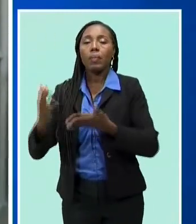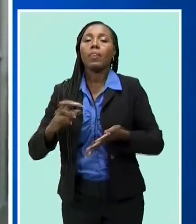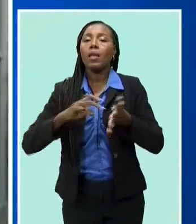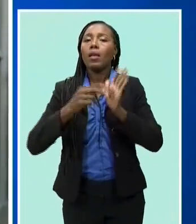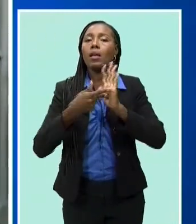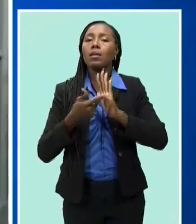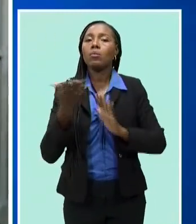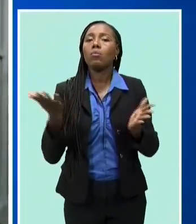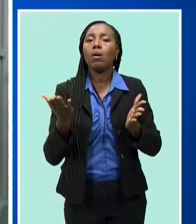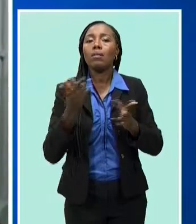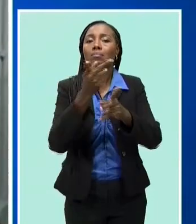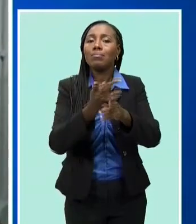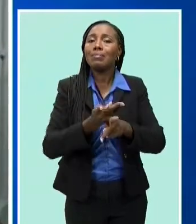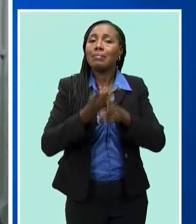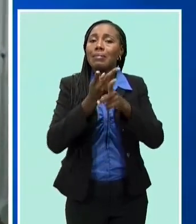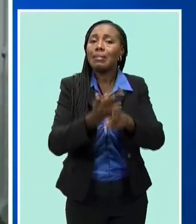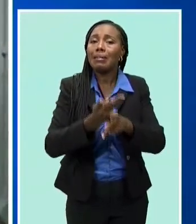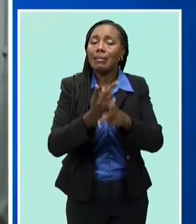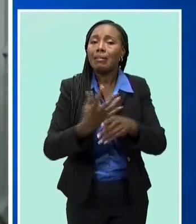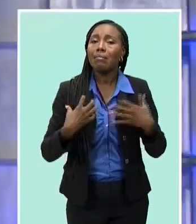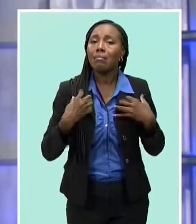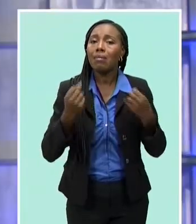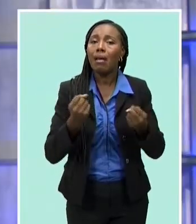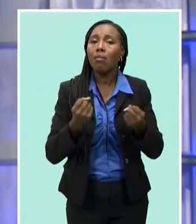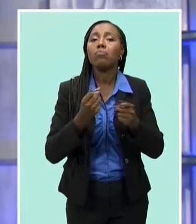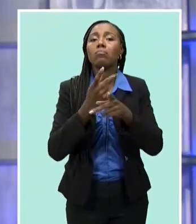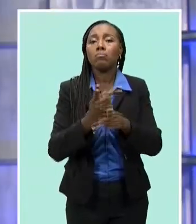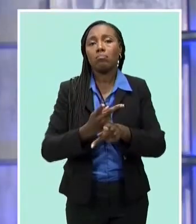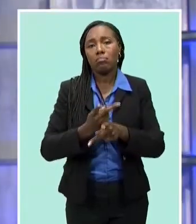the care and the well-being is taken care of.